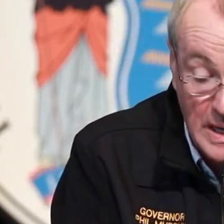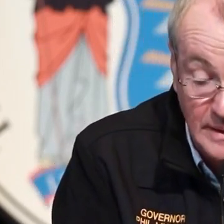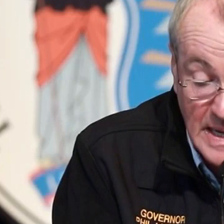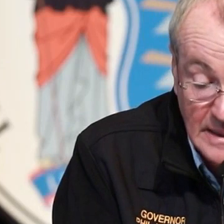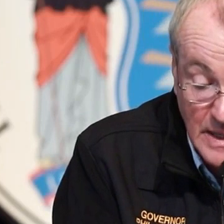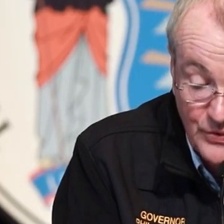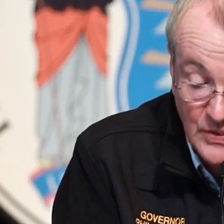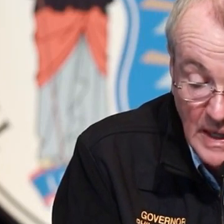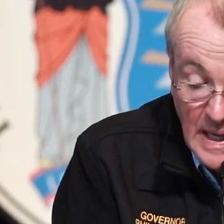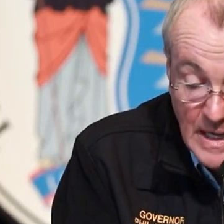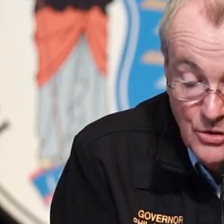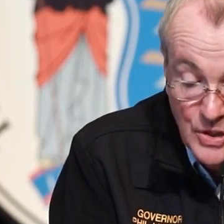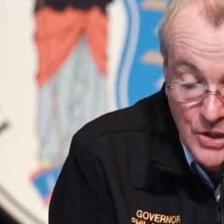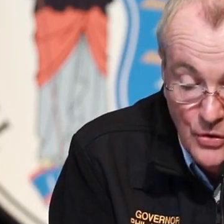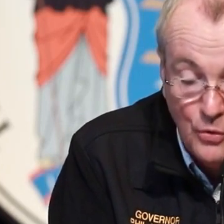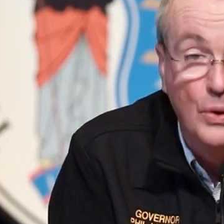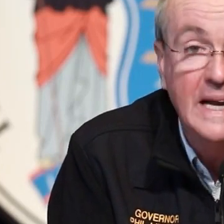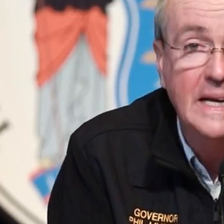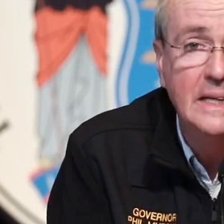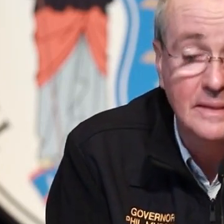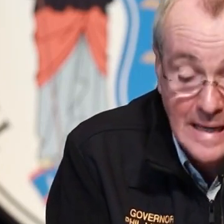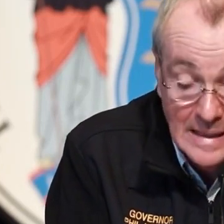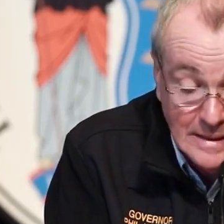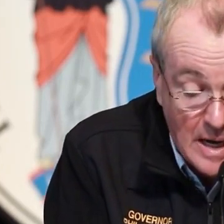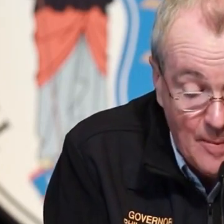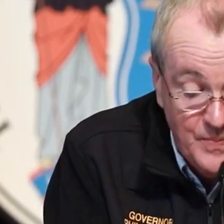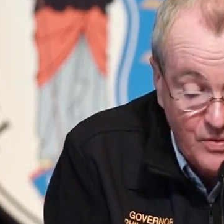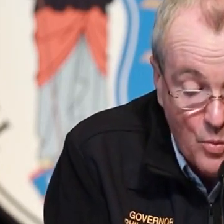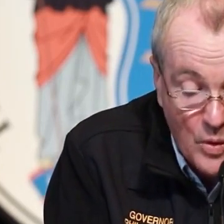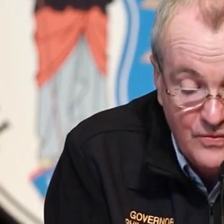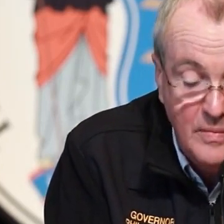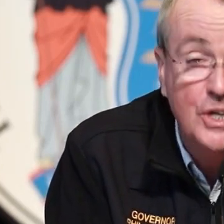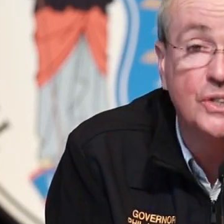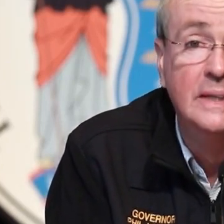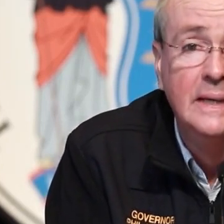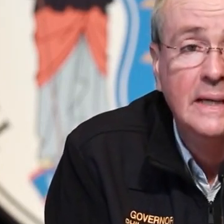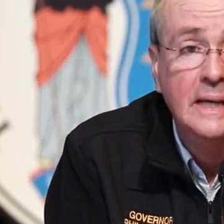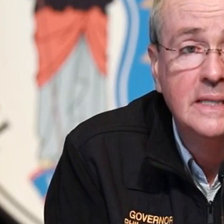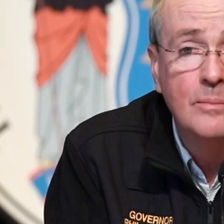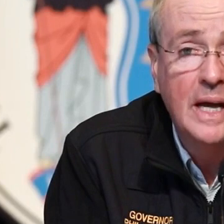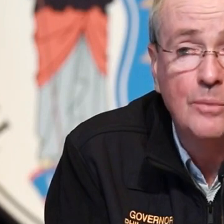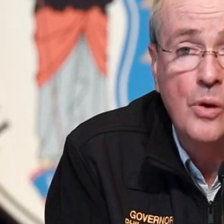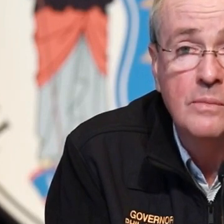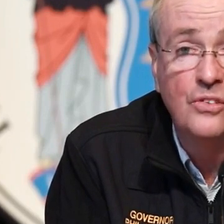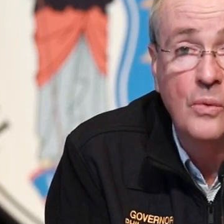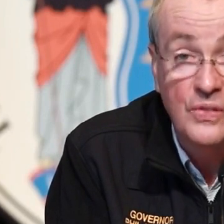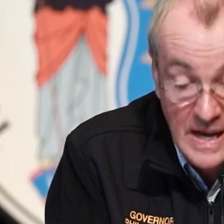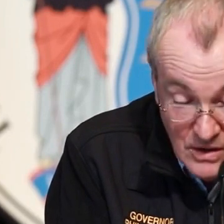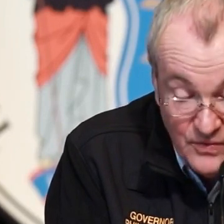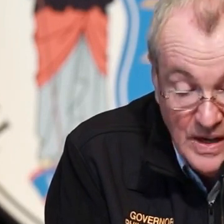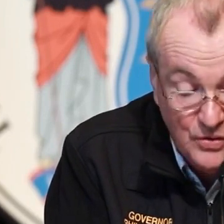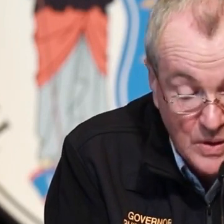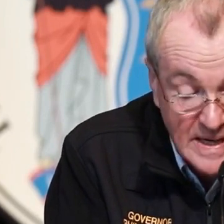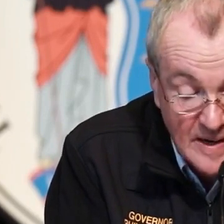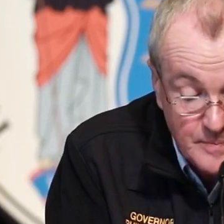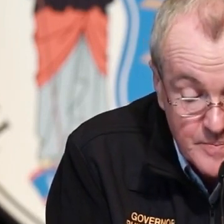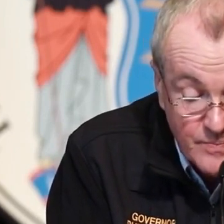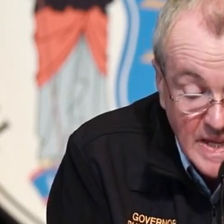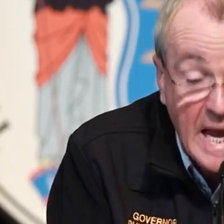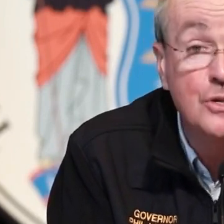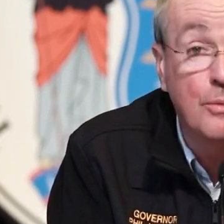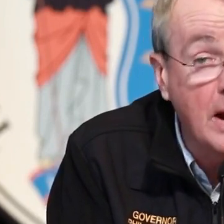our online list, and you could go to riteaid.com for more information and to make an appointment. So we thank our friends at Rite